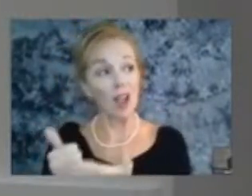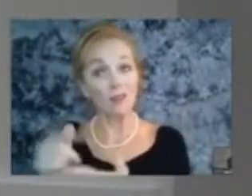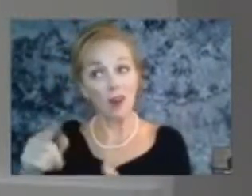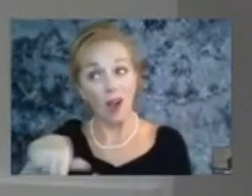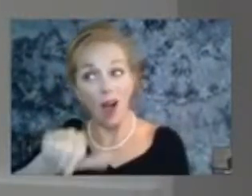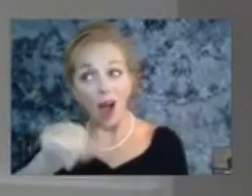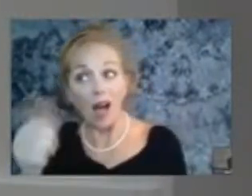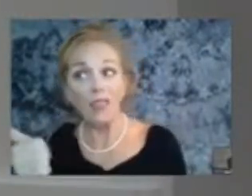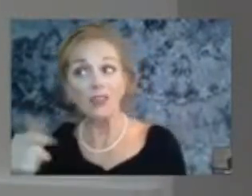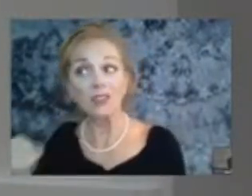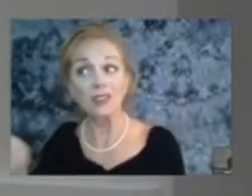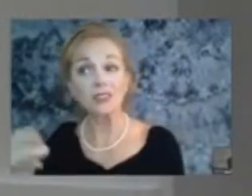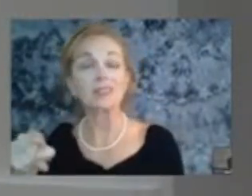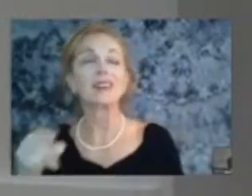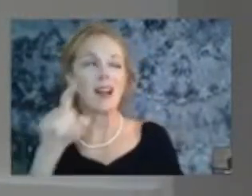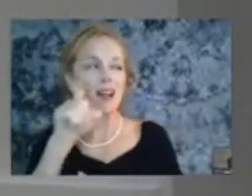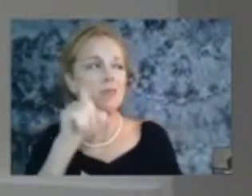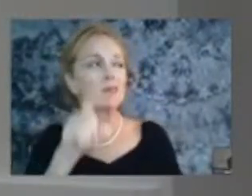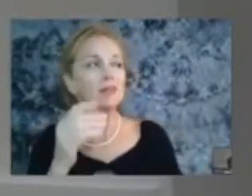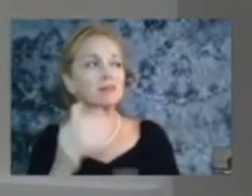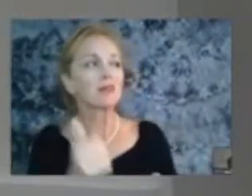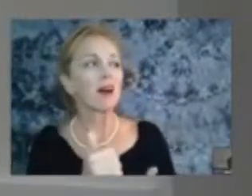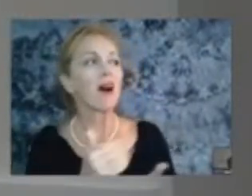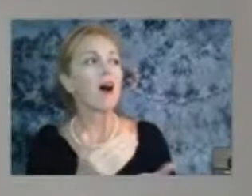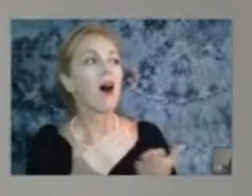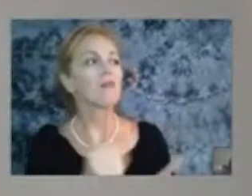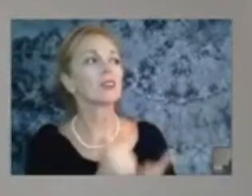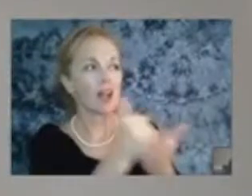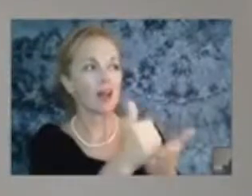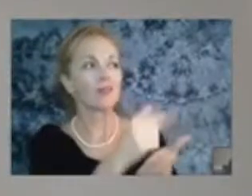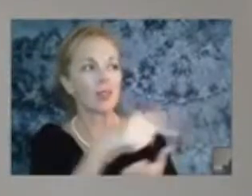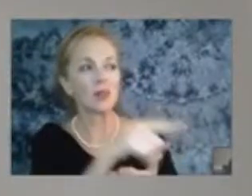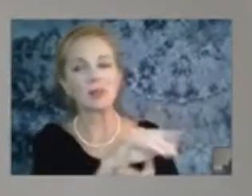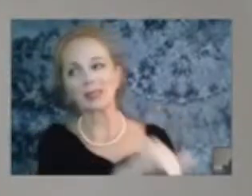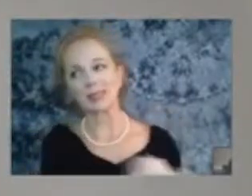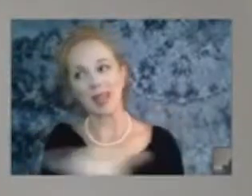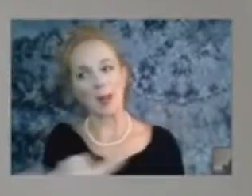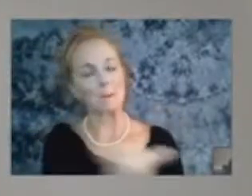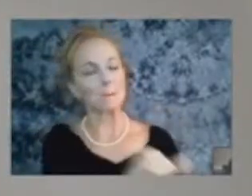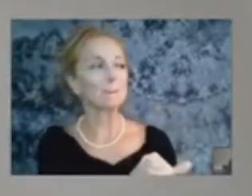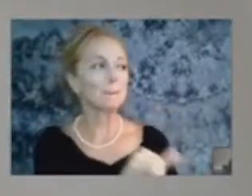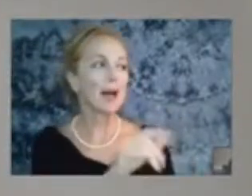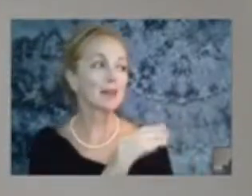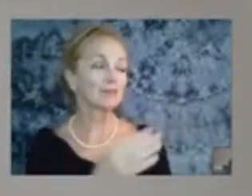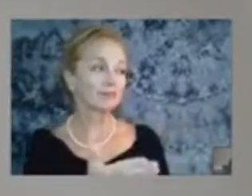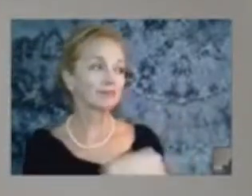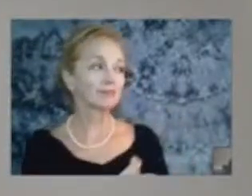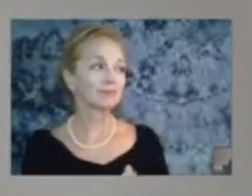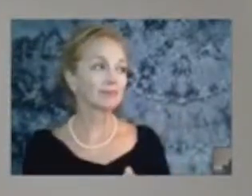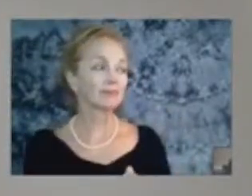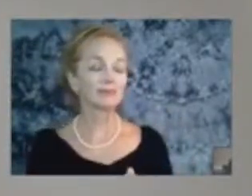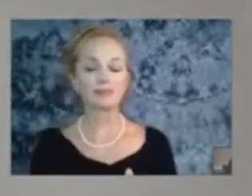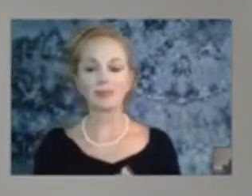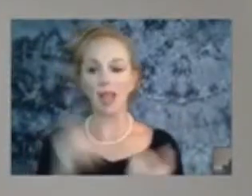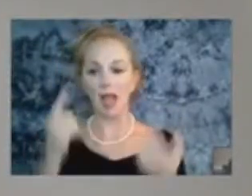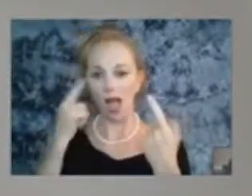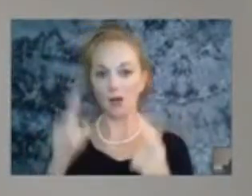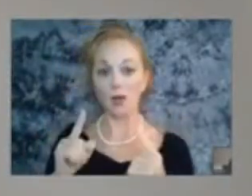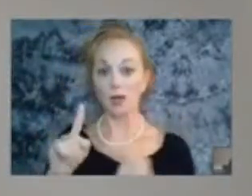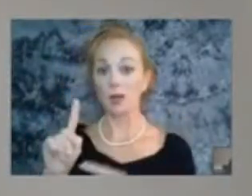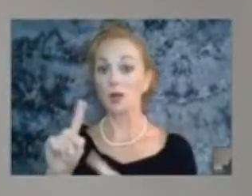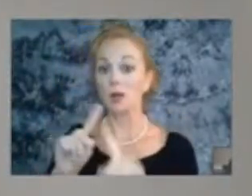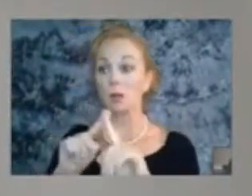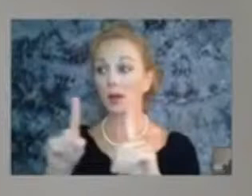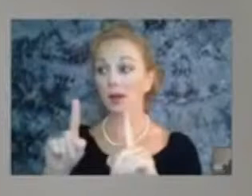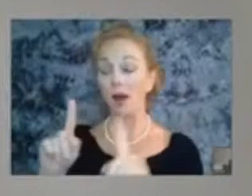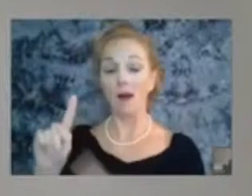well. Absolutely, and what I can tell you is I can commit to our team looking at that, but our first priority was to look at school-based staff because we knew